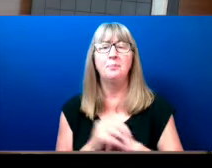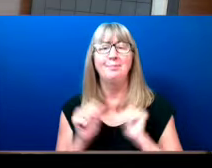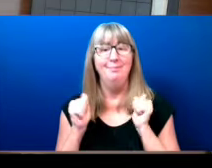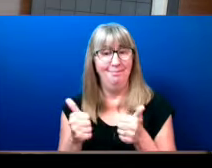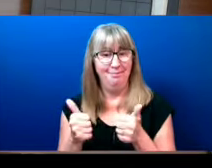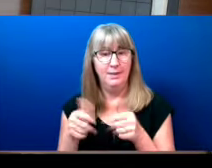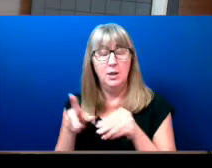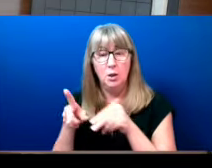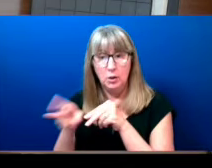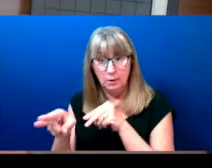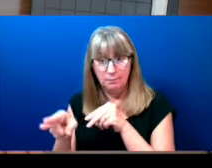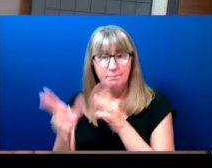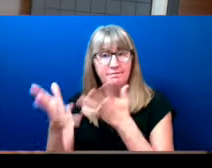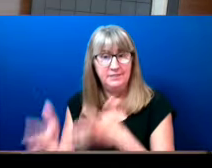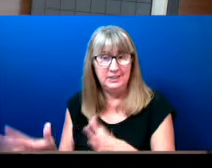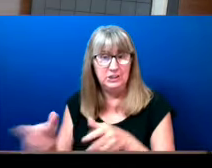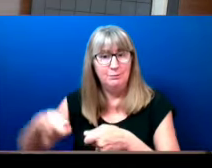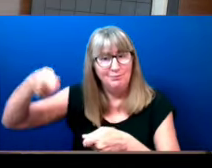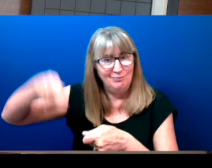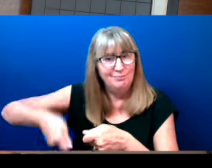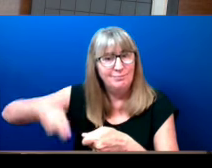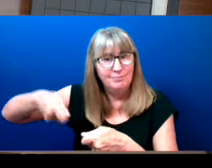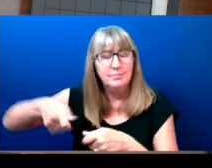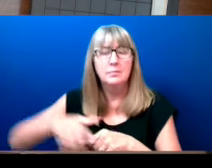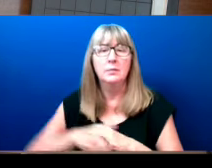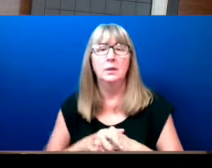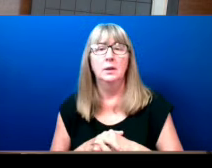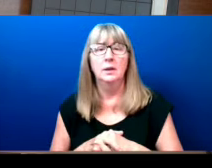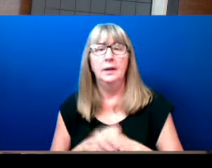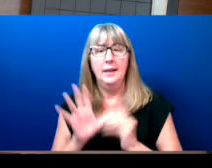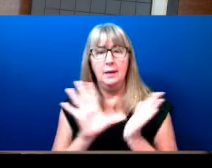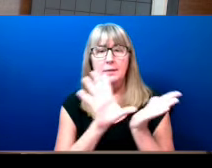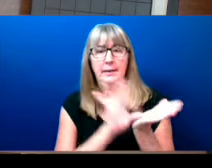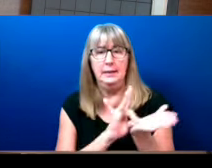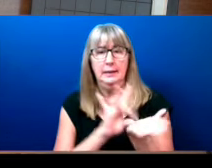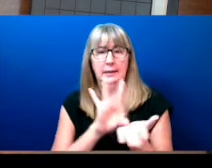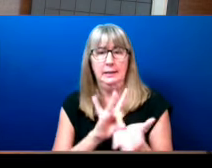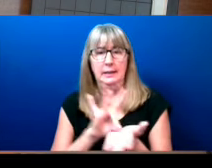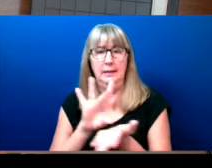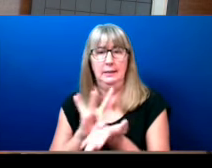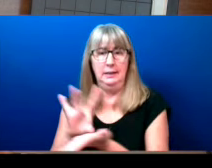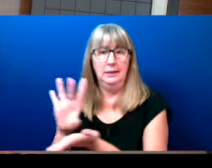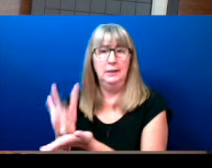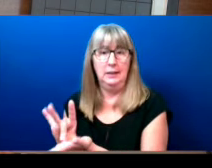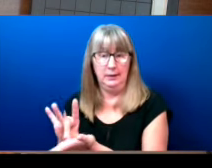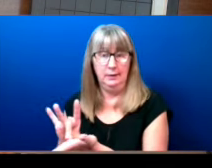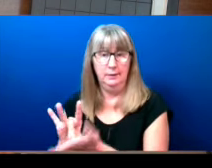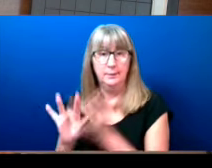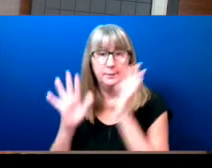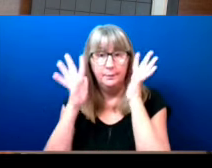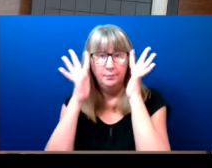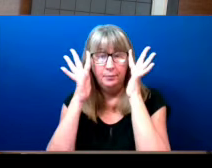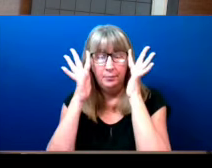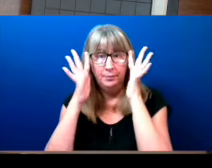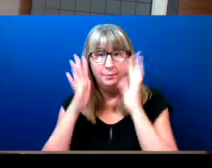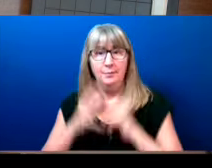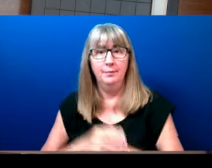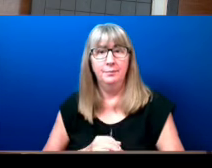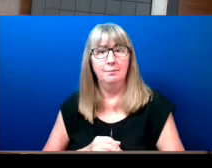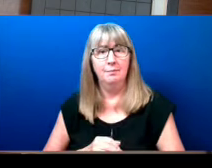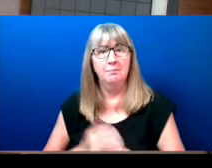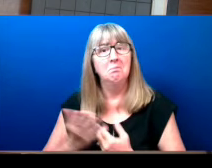And once I have those trimmed, I'm going to stick them all on the card here.